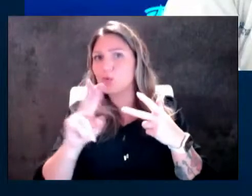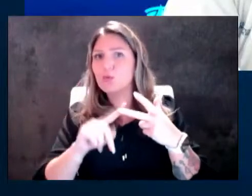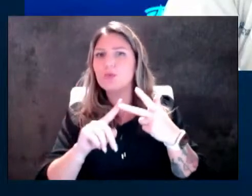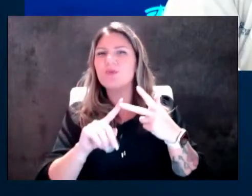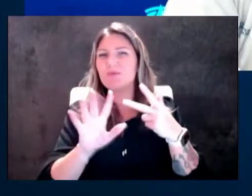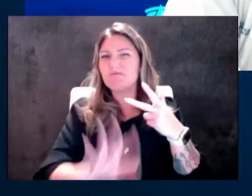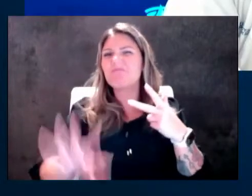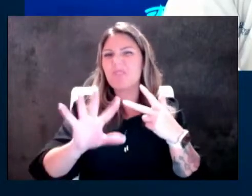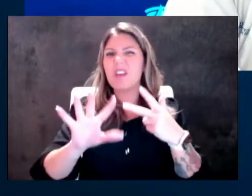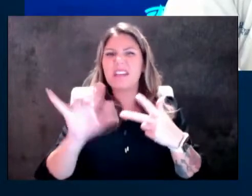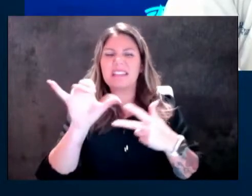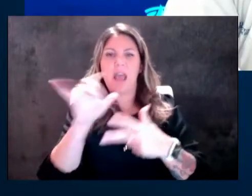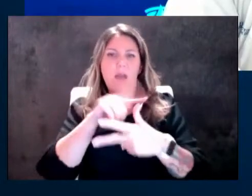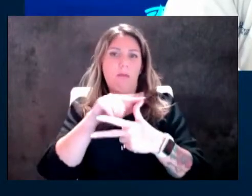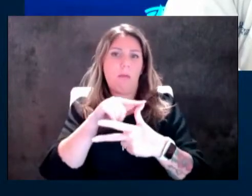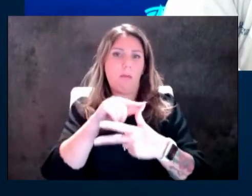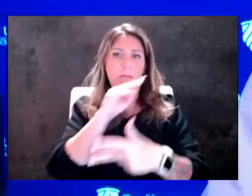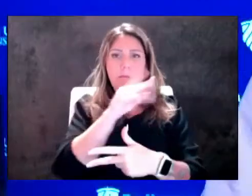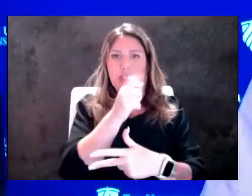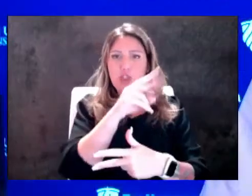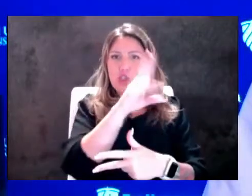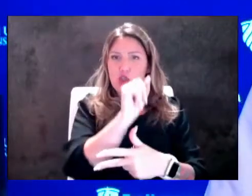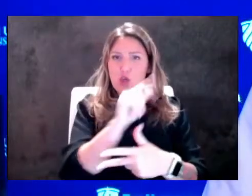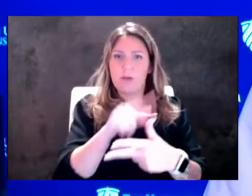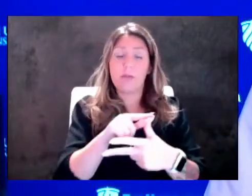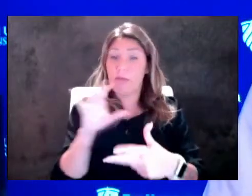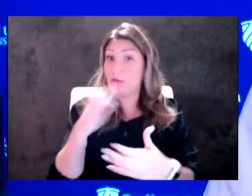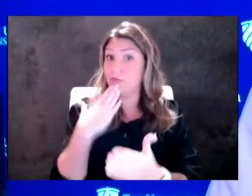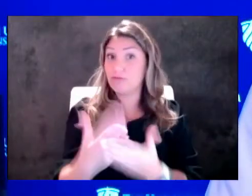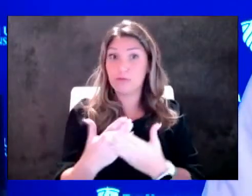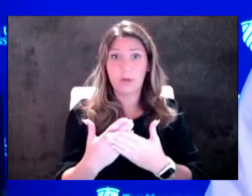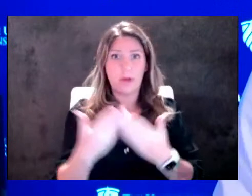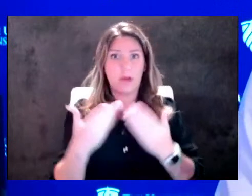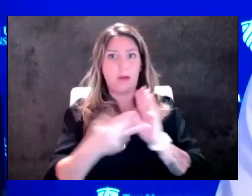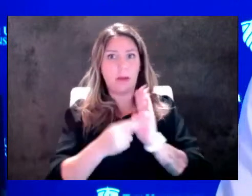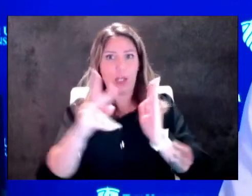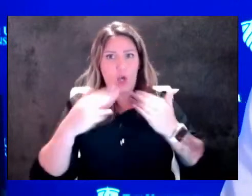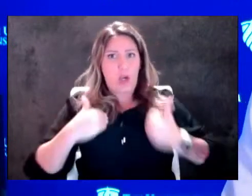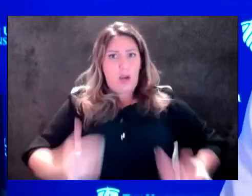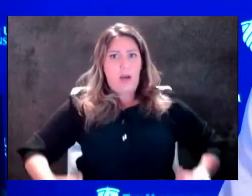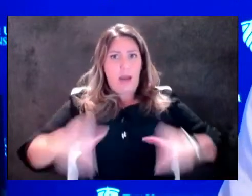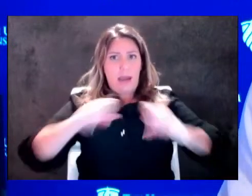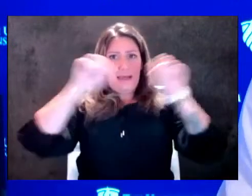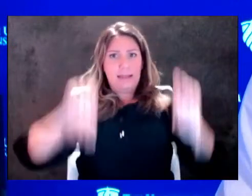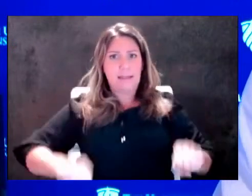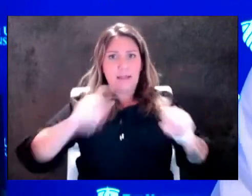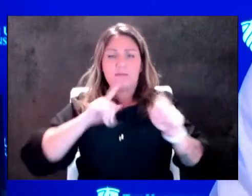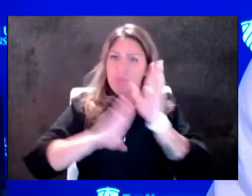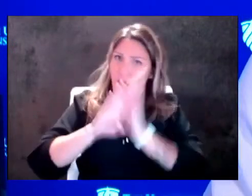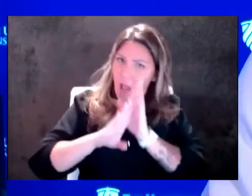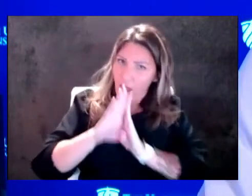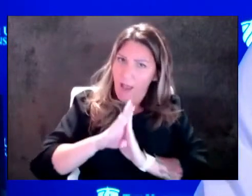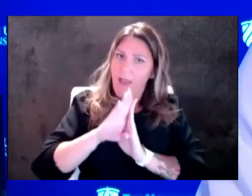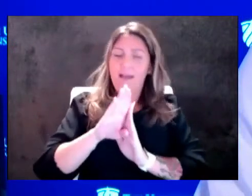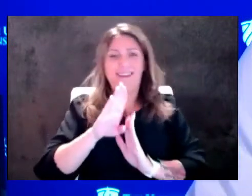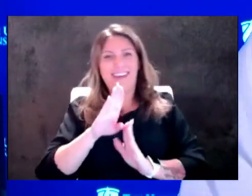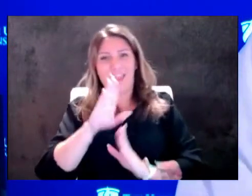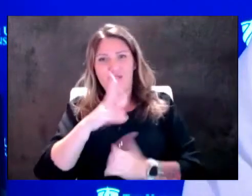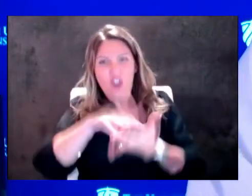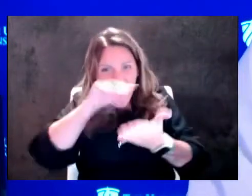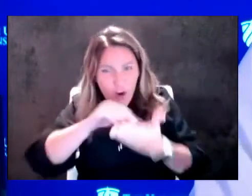again, vaccine. that's going to be good, too, because now you've allowed your immune system to evolve and develop from that first dose, just as you talked about the dosing